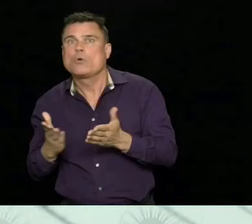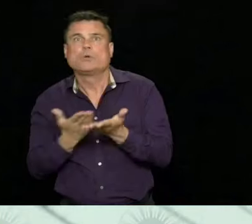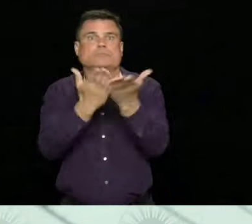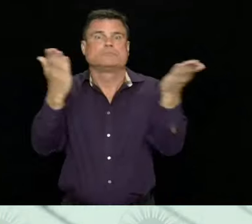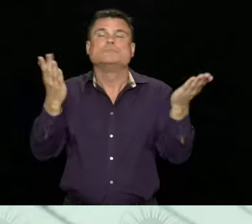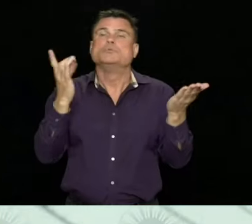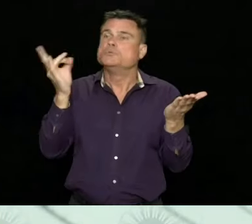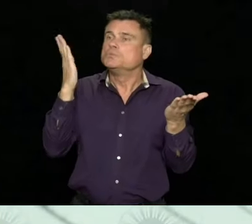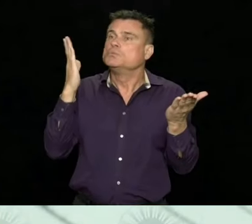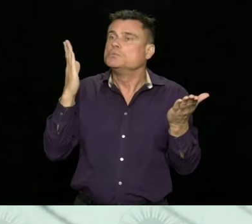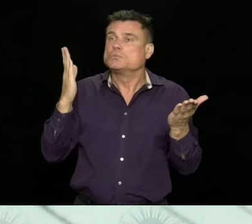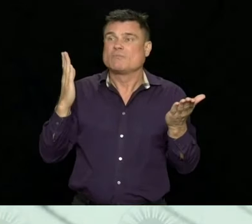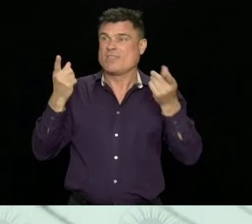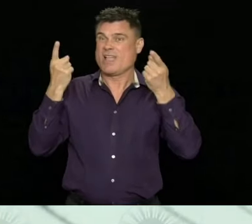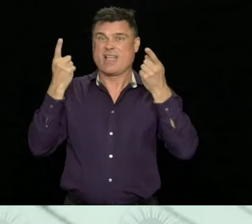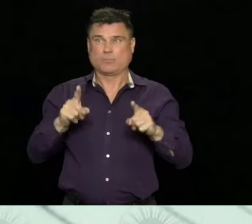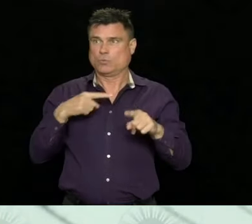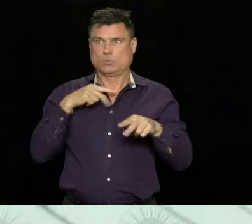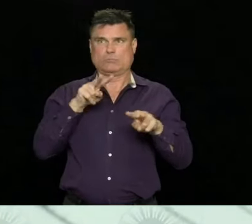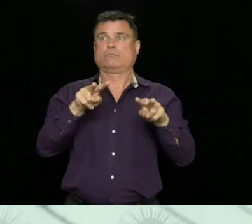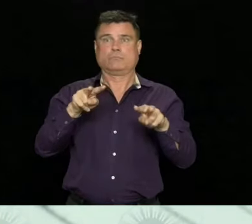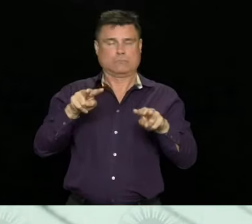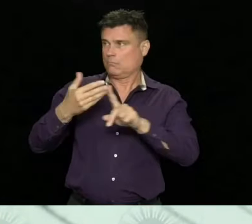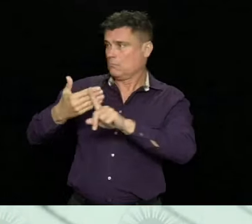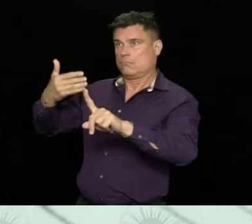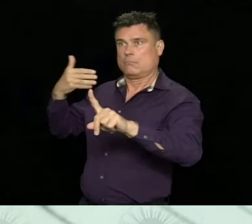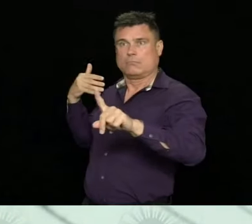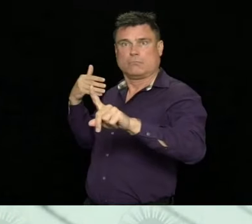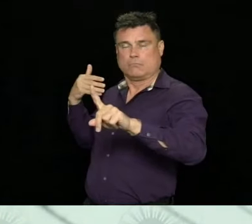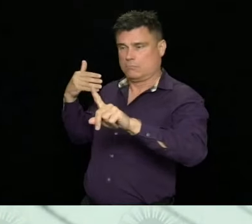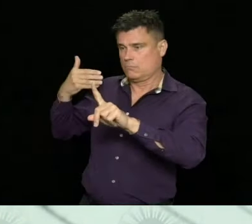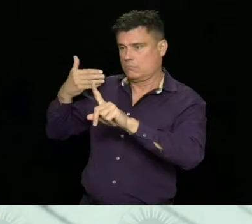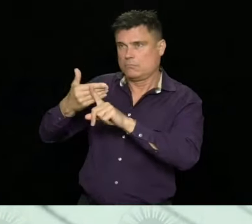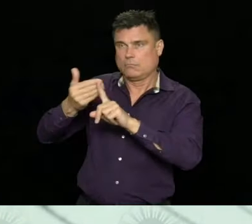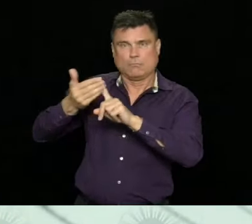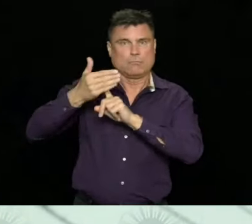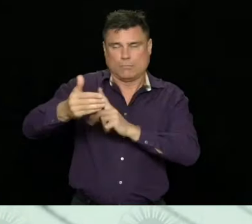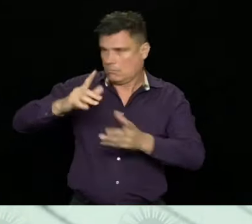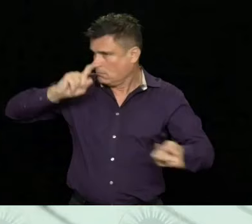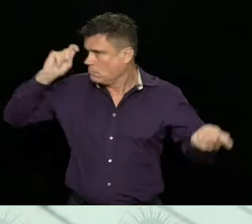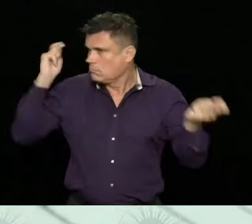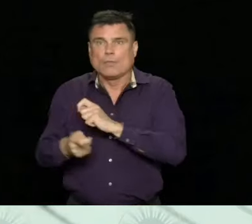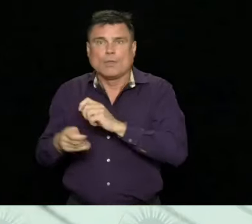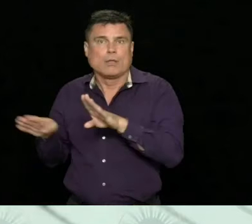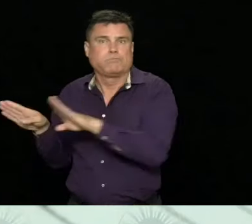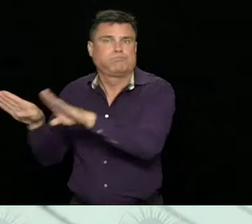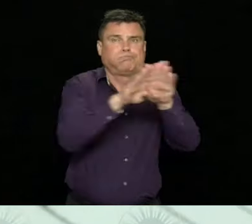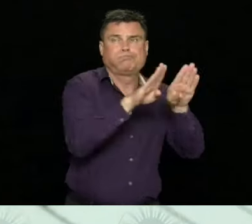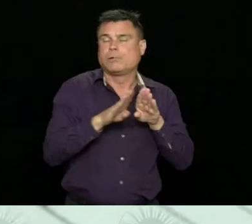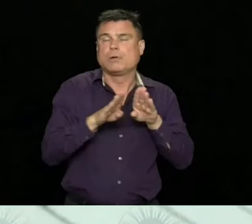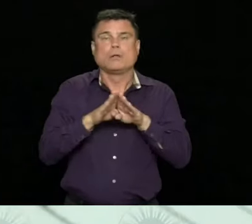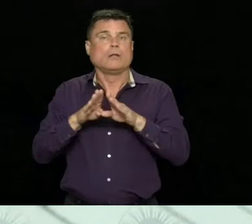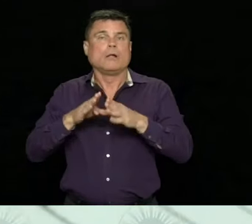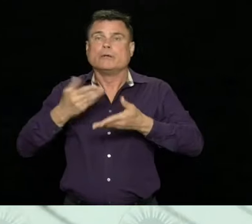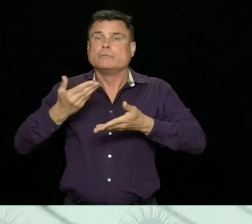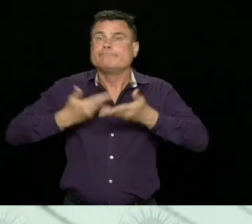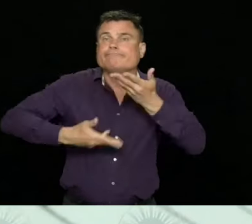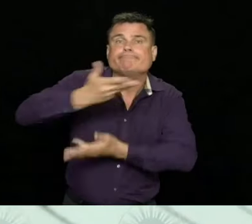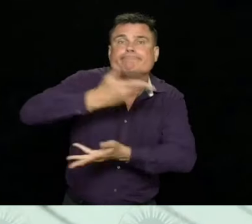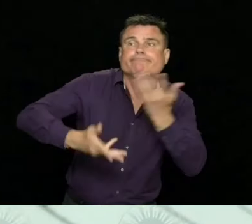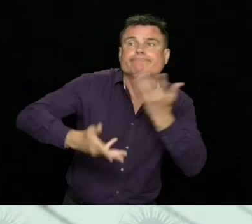doors slammed shut at their place of work, and many felt uncertain how they would make ends